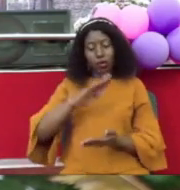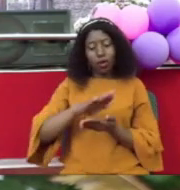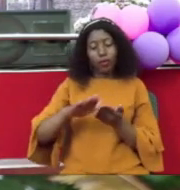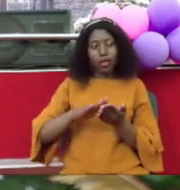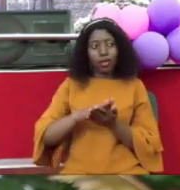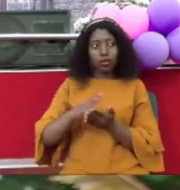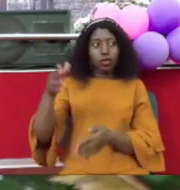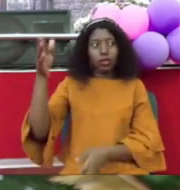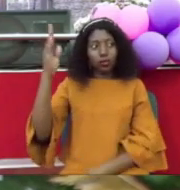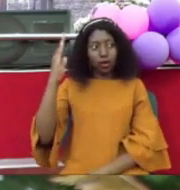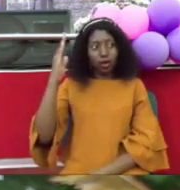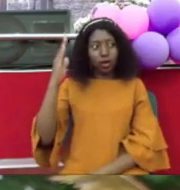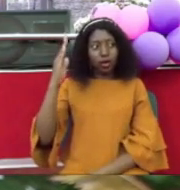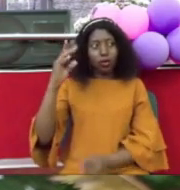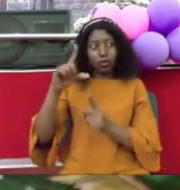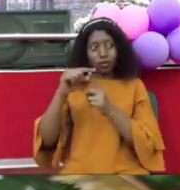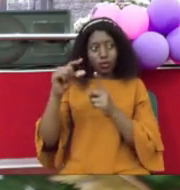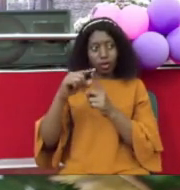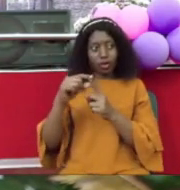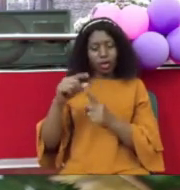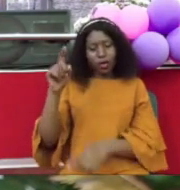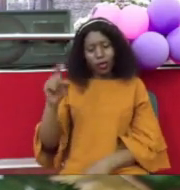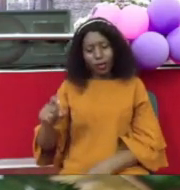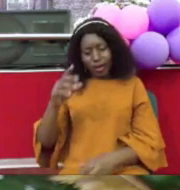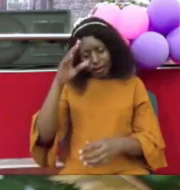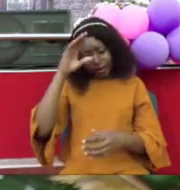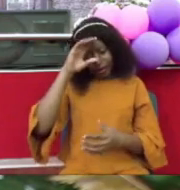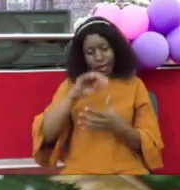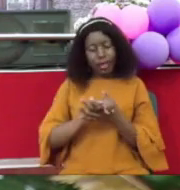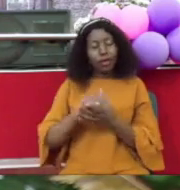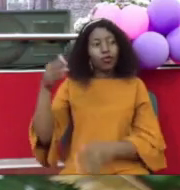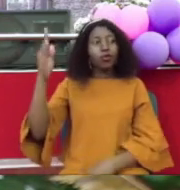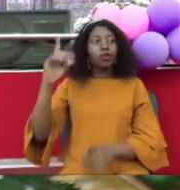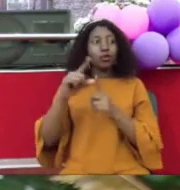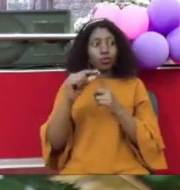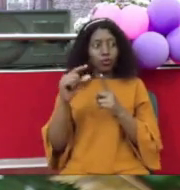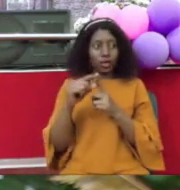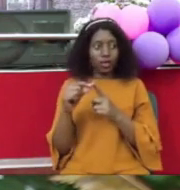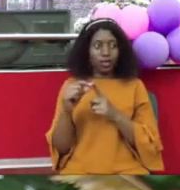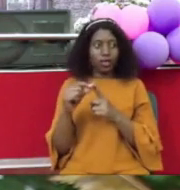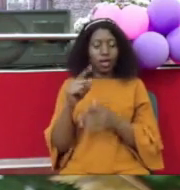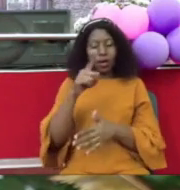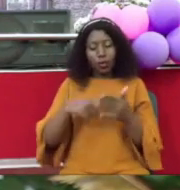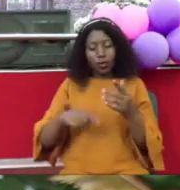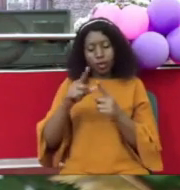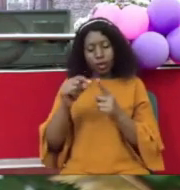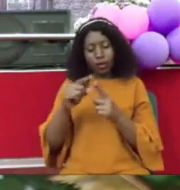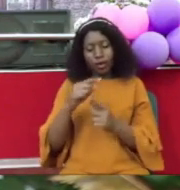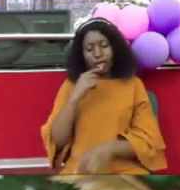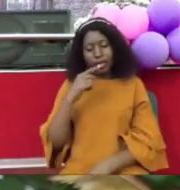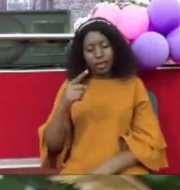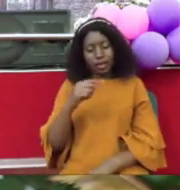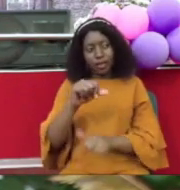lake. You just must believe God's word. Lazima umwaminie Mungu kwa neno lake. What the word says